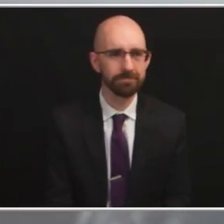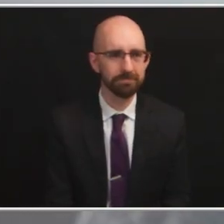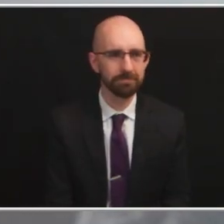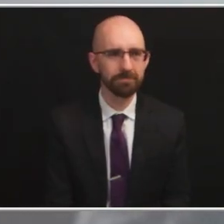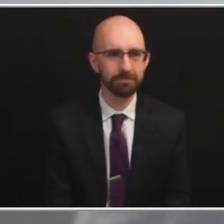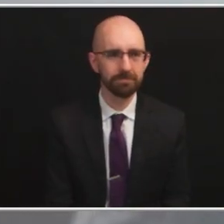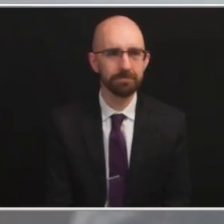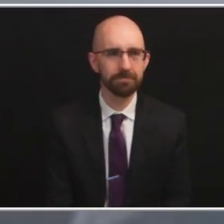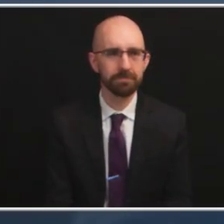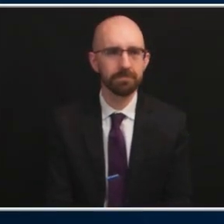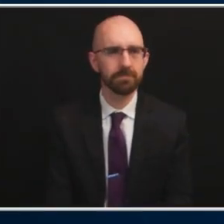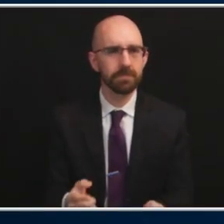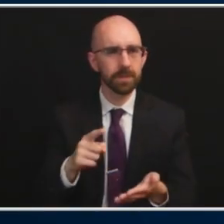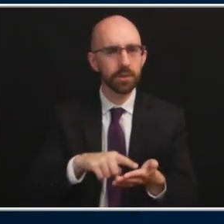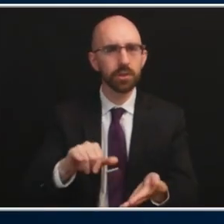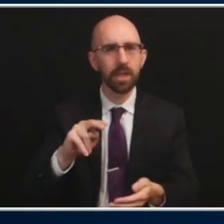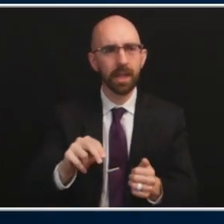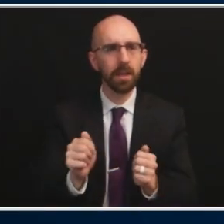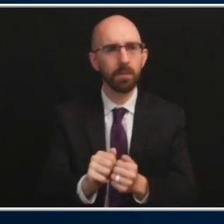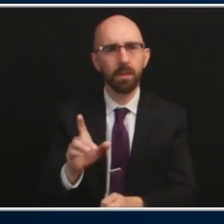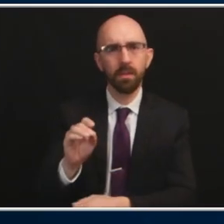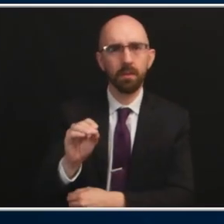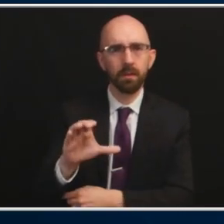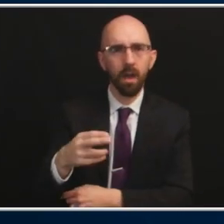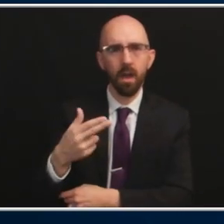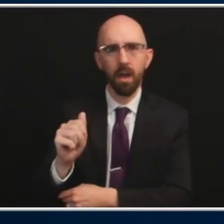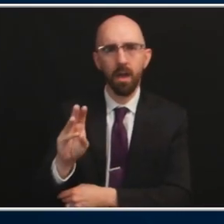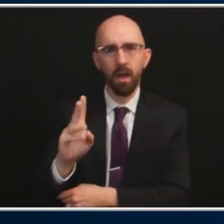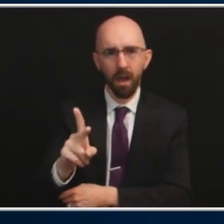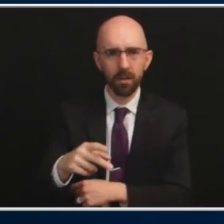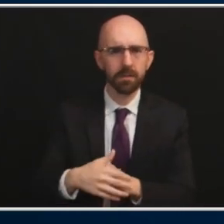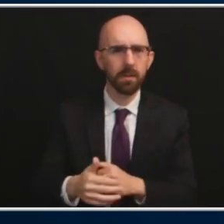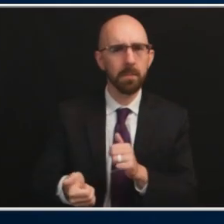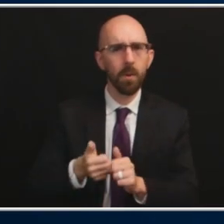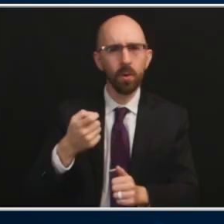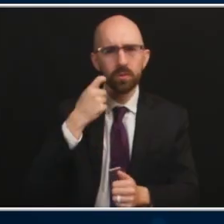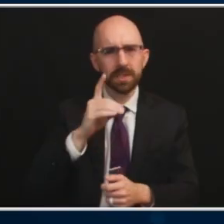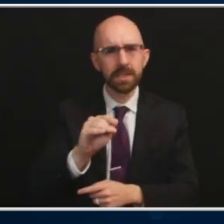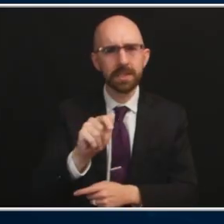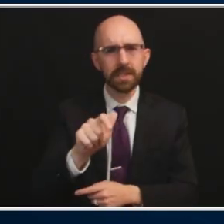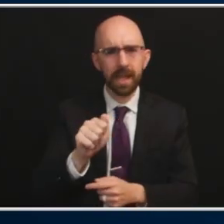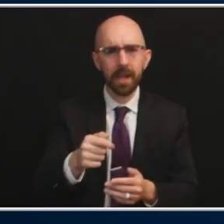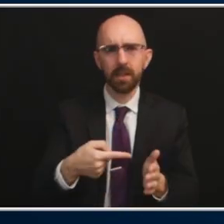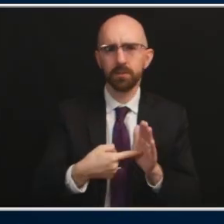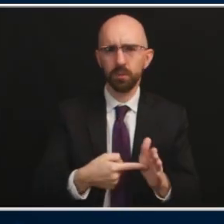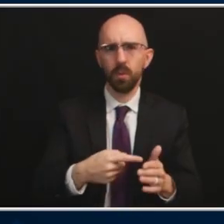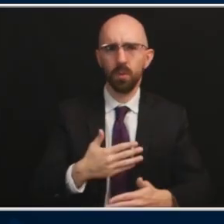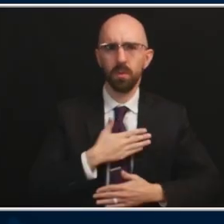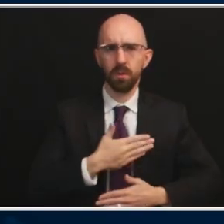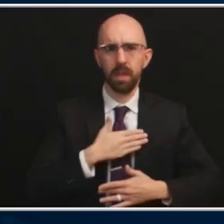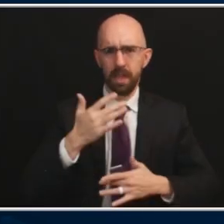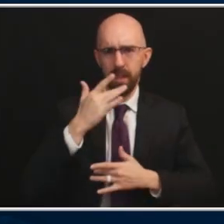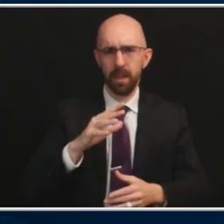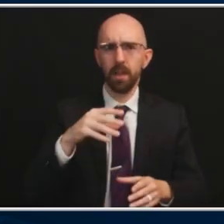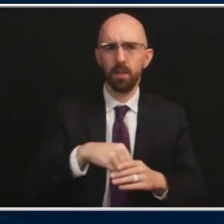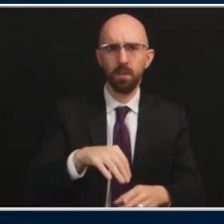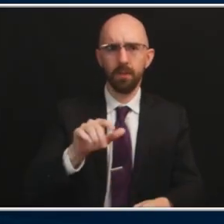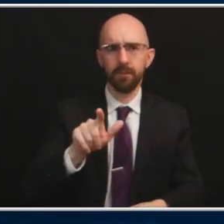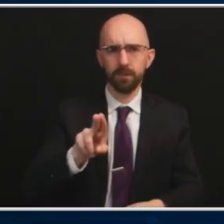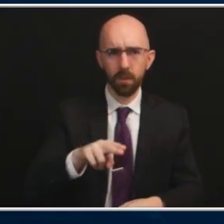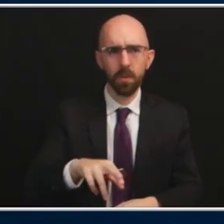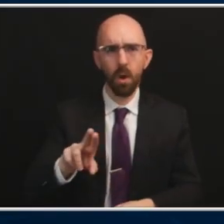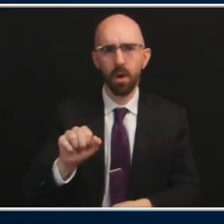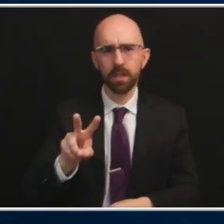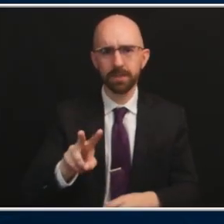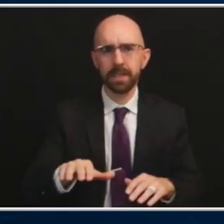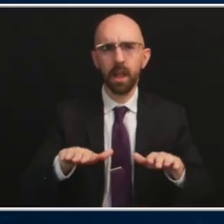Let's check in with Doc Hawk. The most recent data shows that respiratory illnesses, including flu and RSV, remain very low, and it